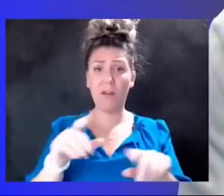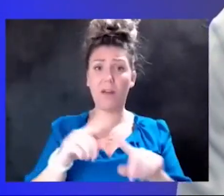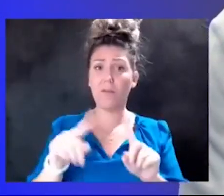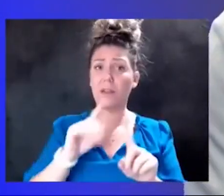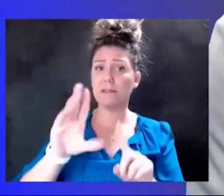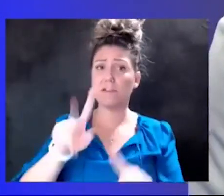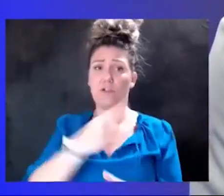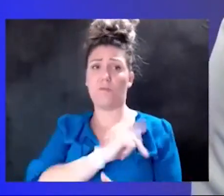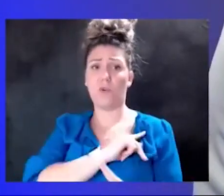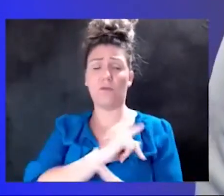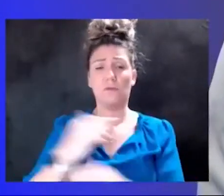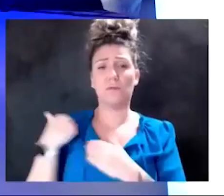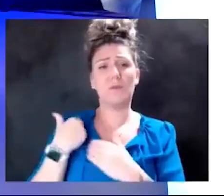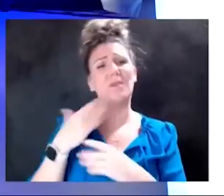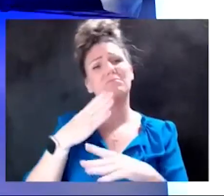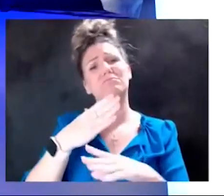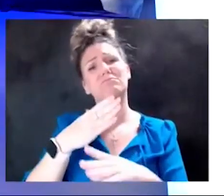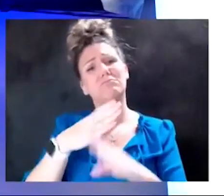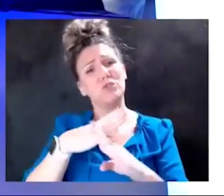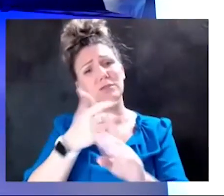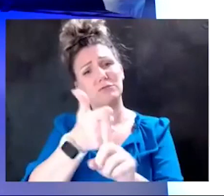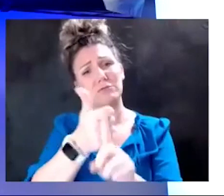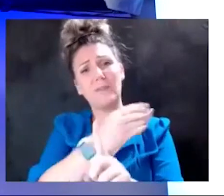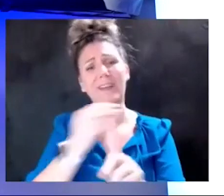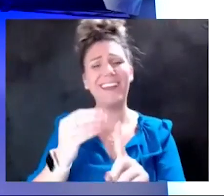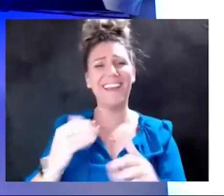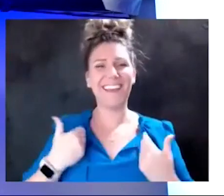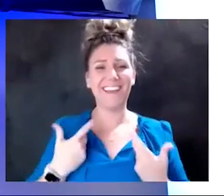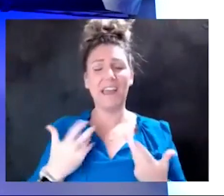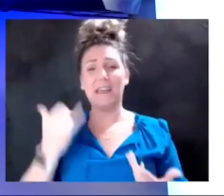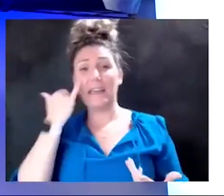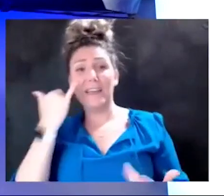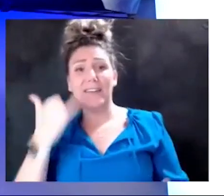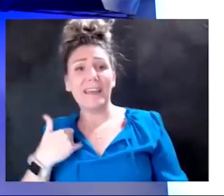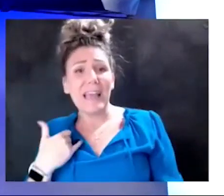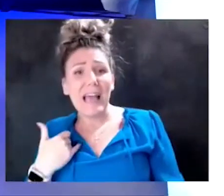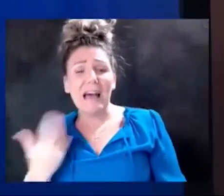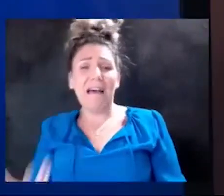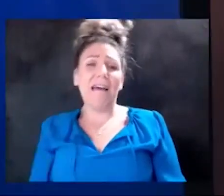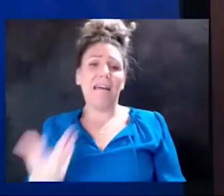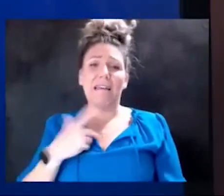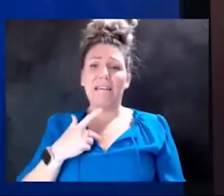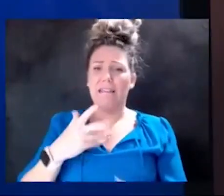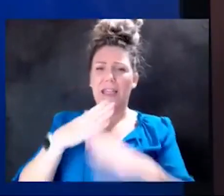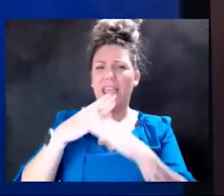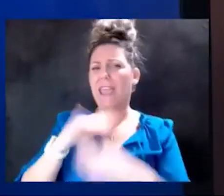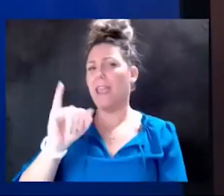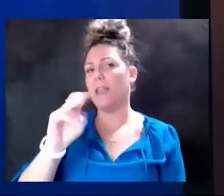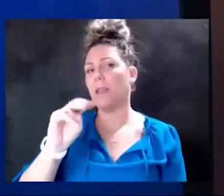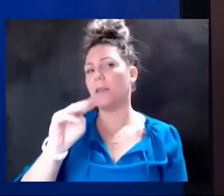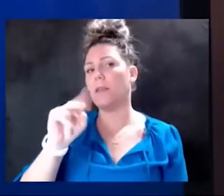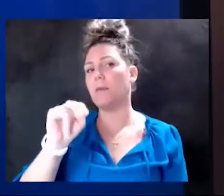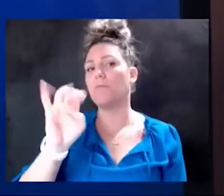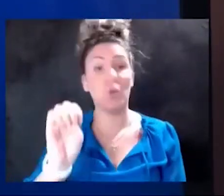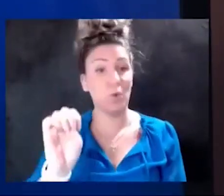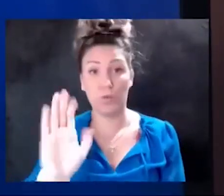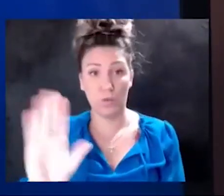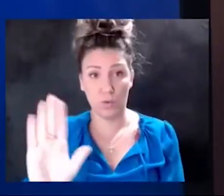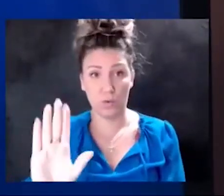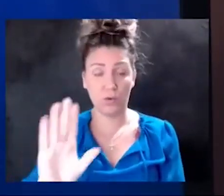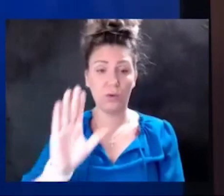protect yourself and protect your loved ones. And if you're young, you're not immune. I don't mean that. That's sort of a double entendre there, but you're not